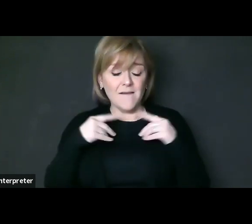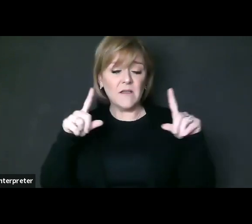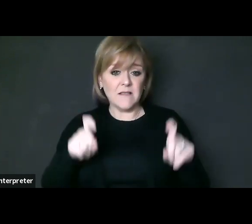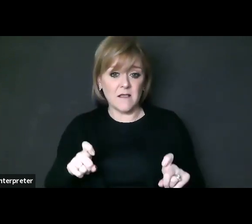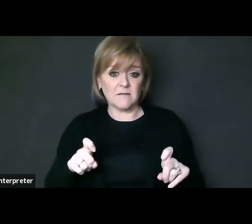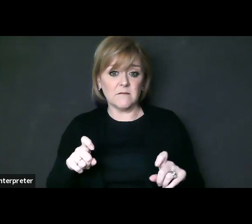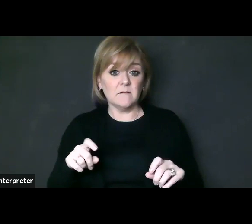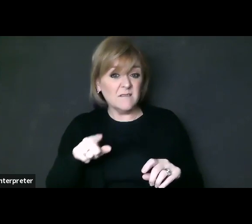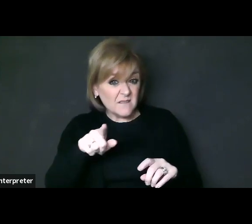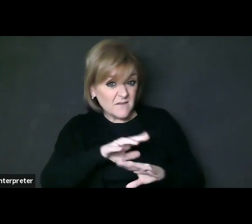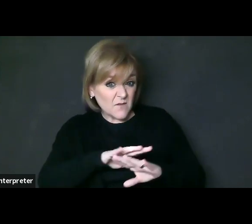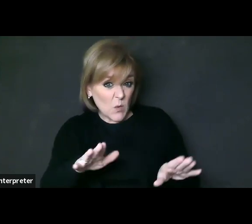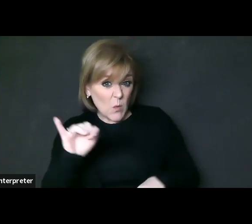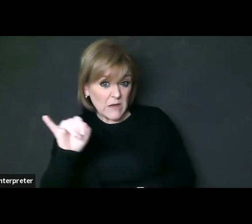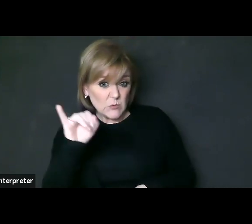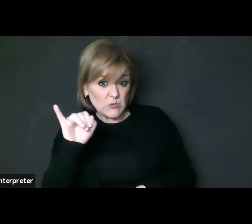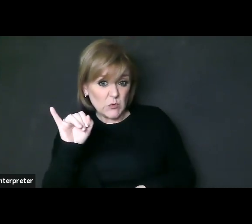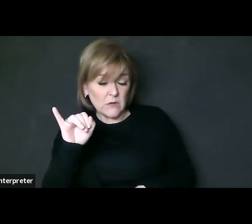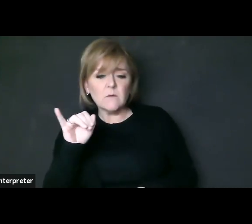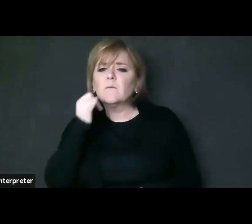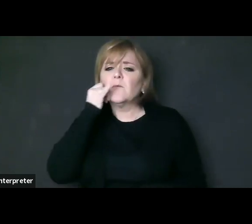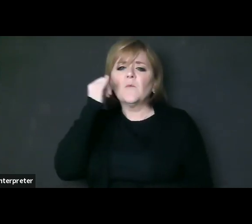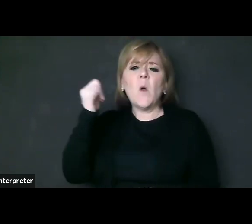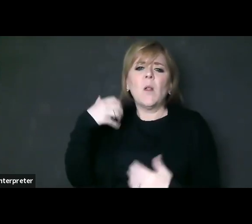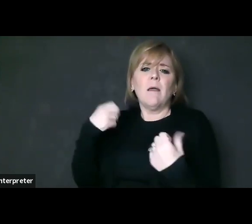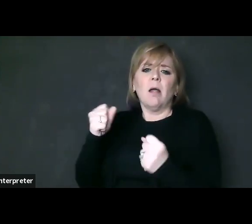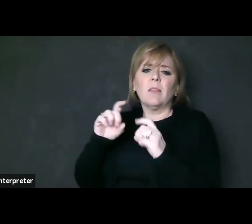insurance, call the health department at